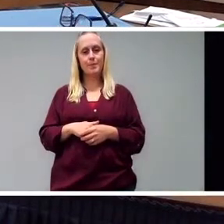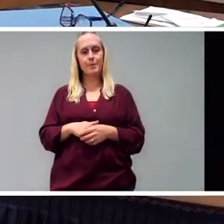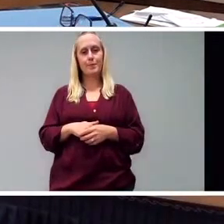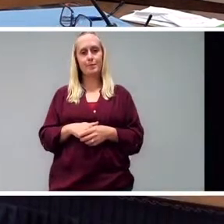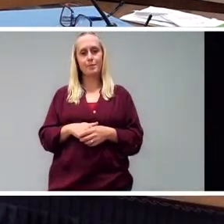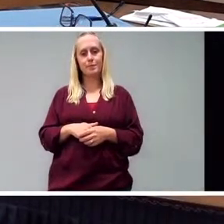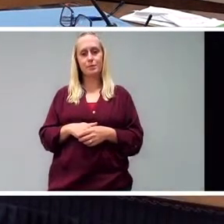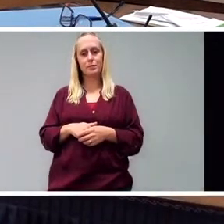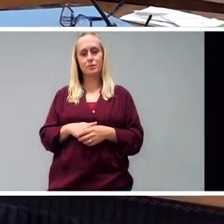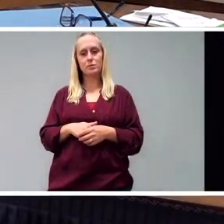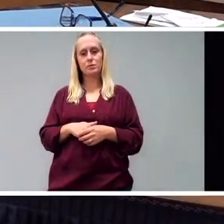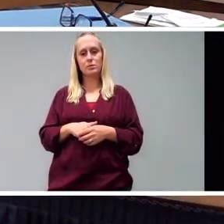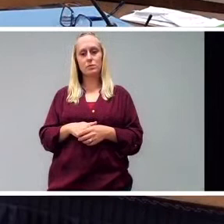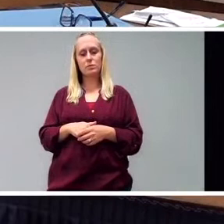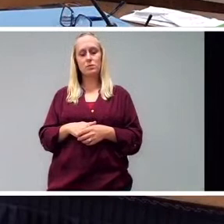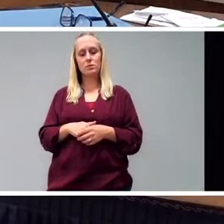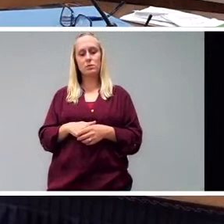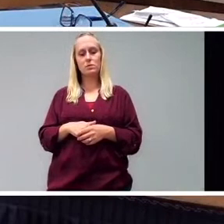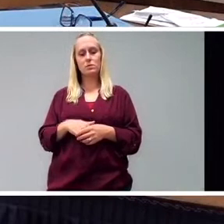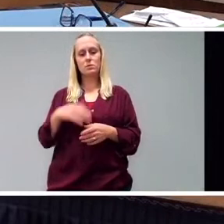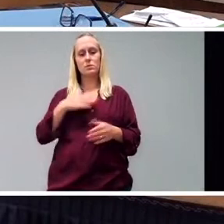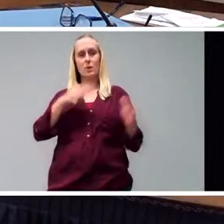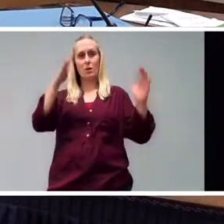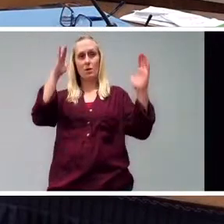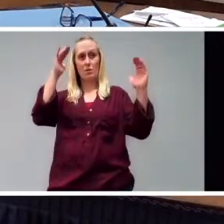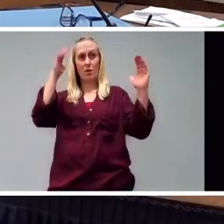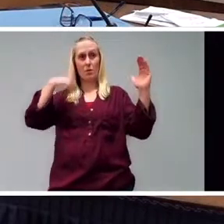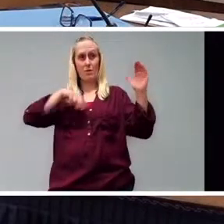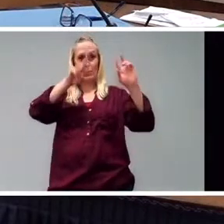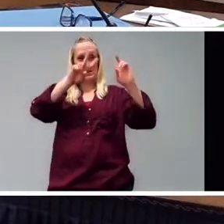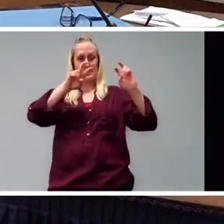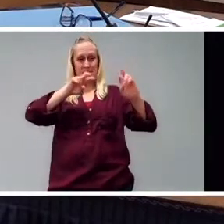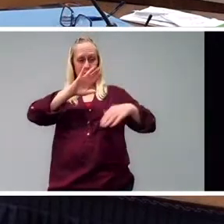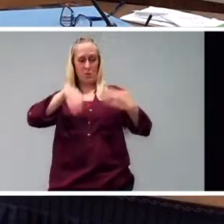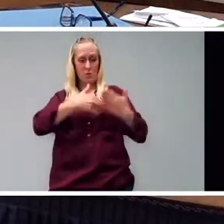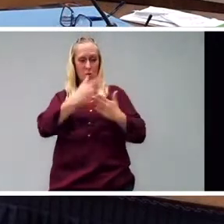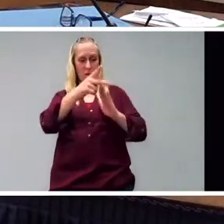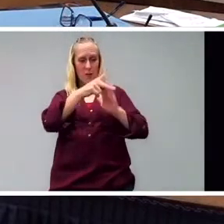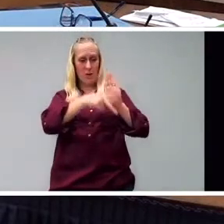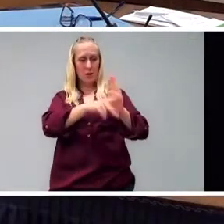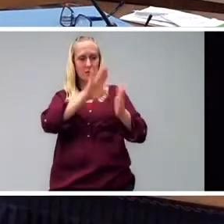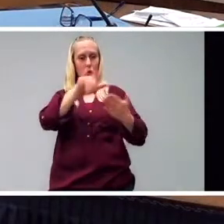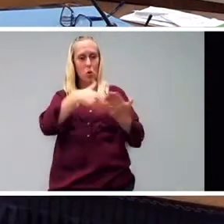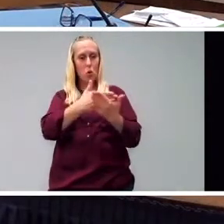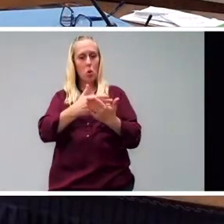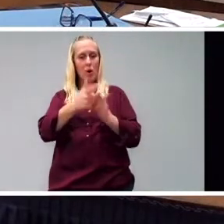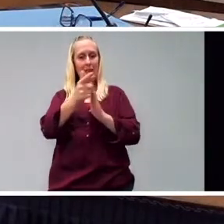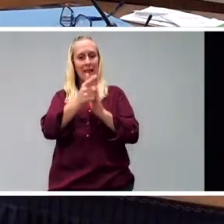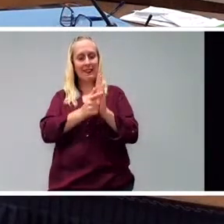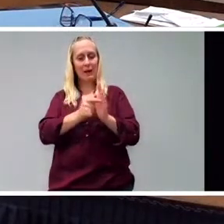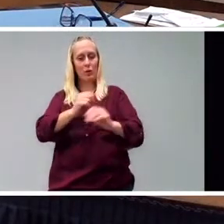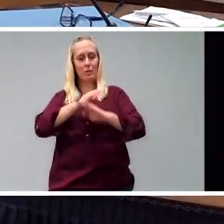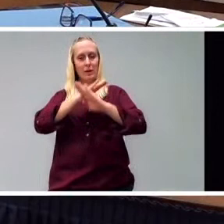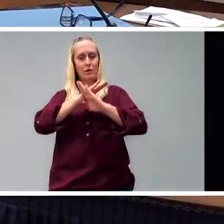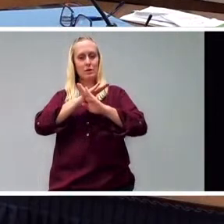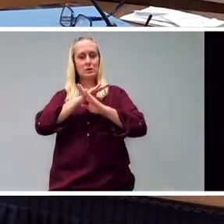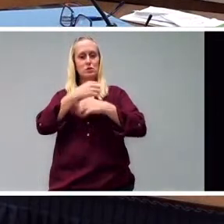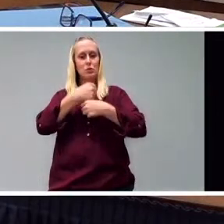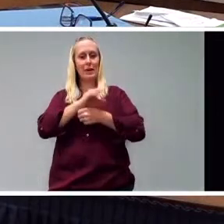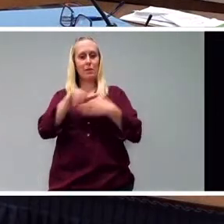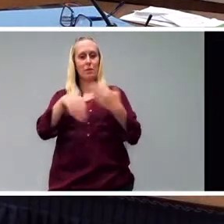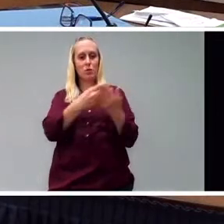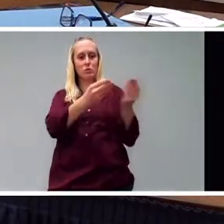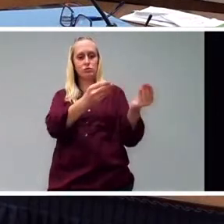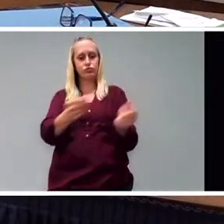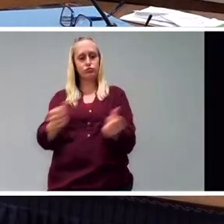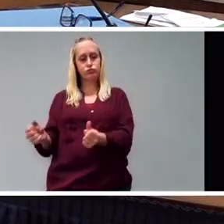we examine all the structural or policy or legal barriers to such a seamless collaboration.